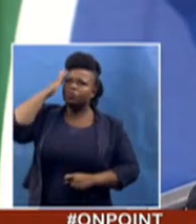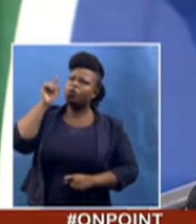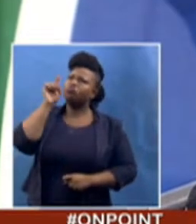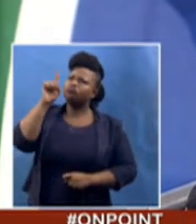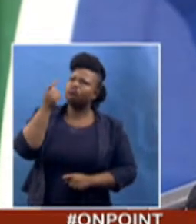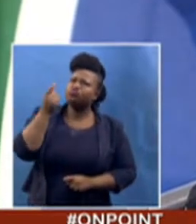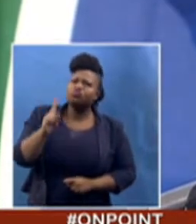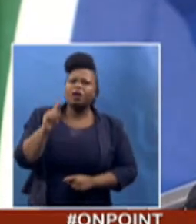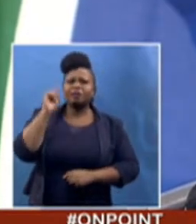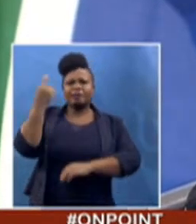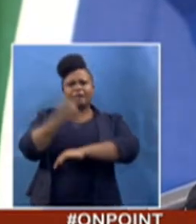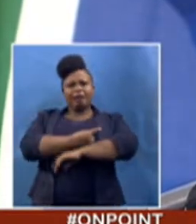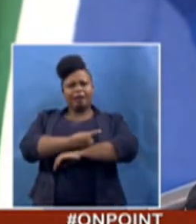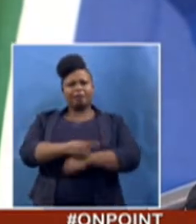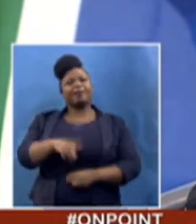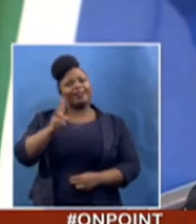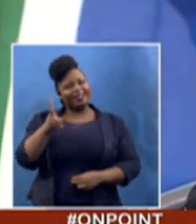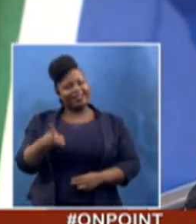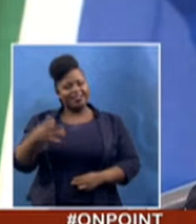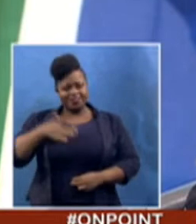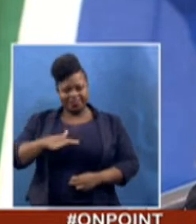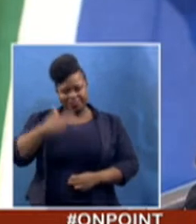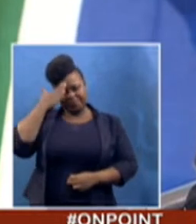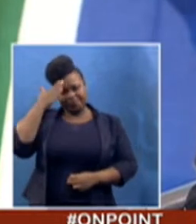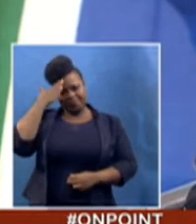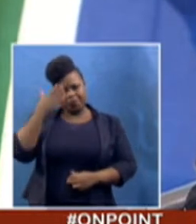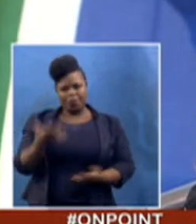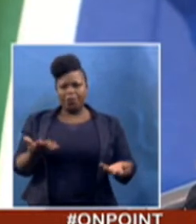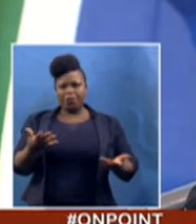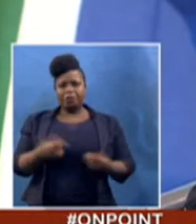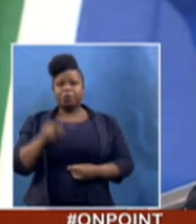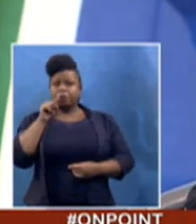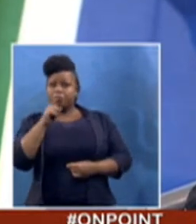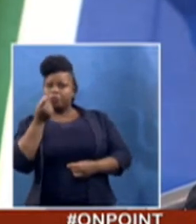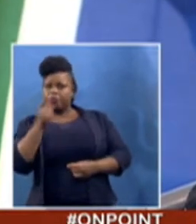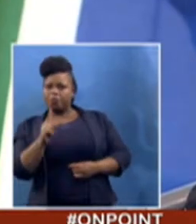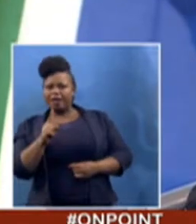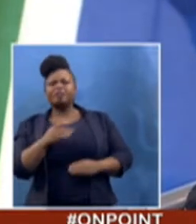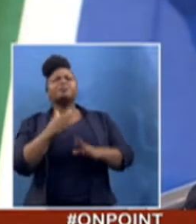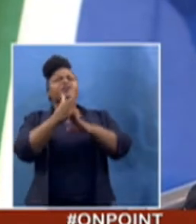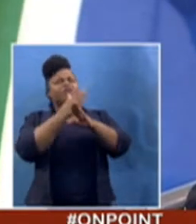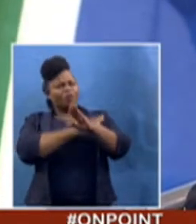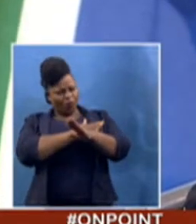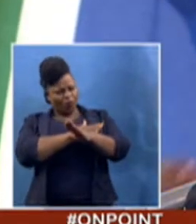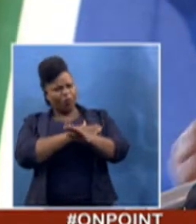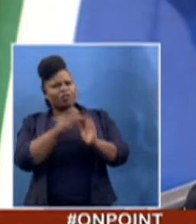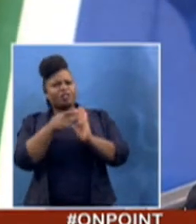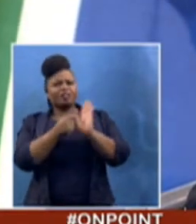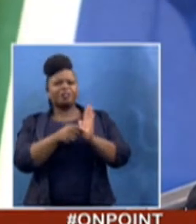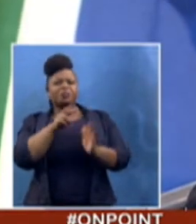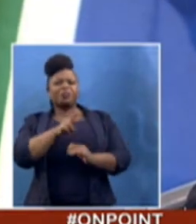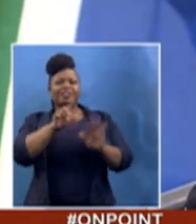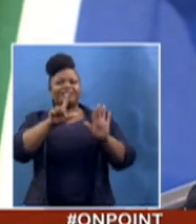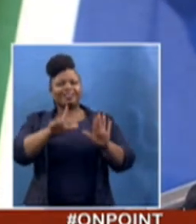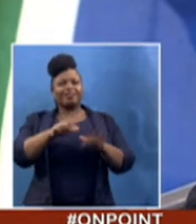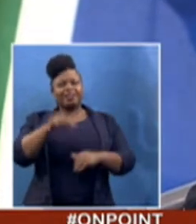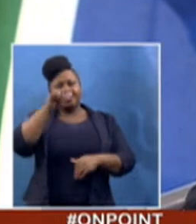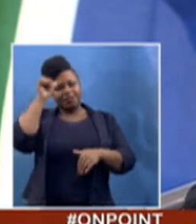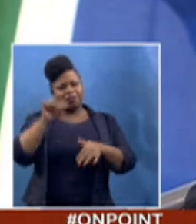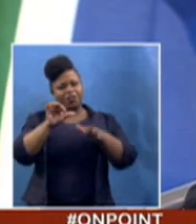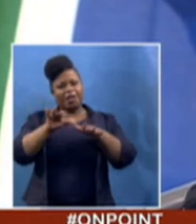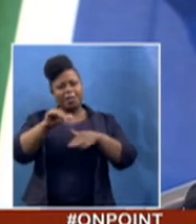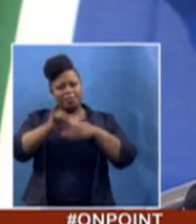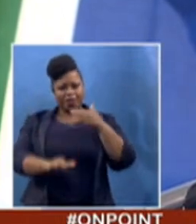day, but they will also want to hear what were you doing before that day. They will also want to hear